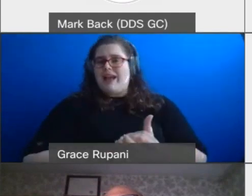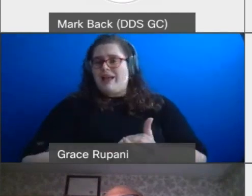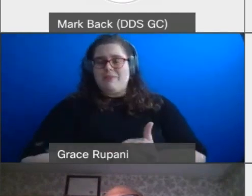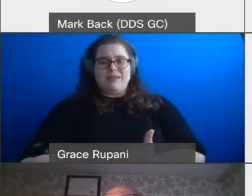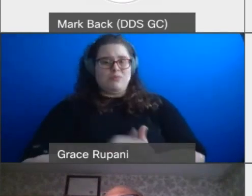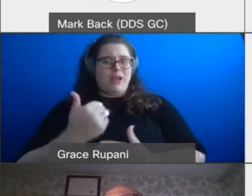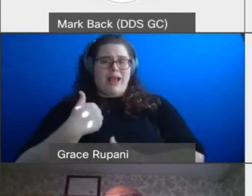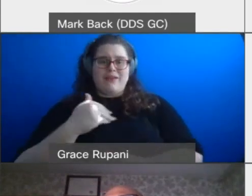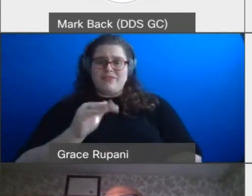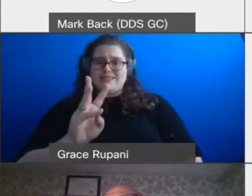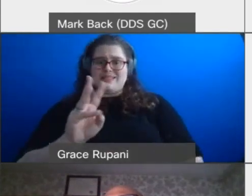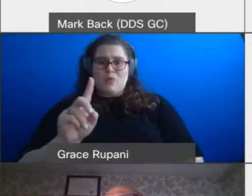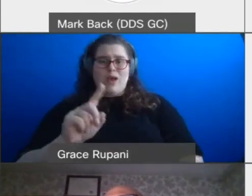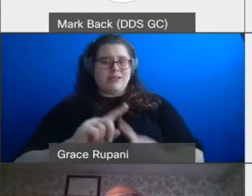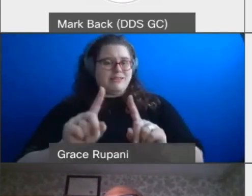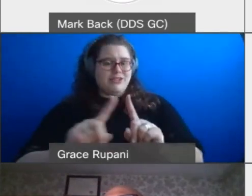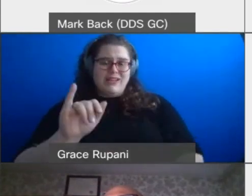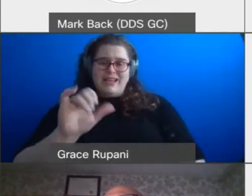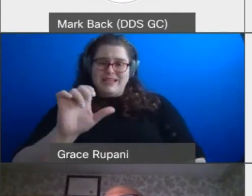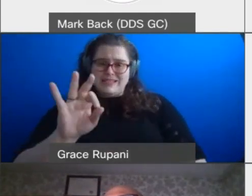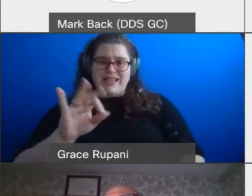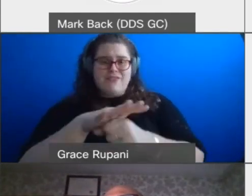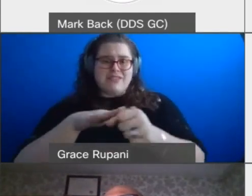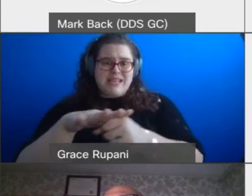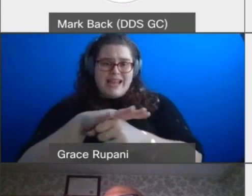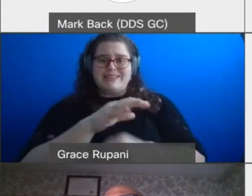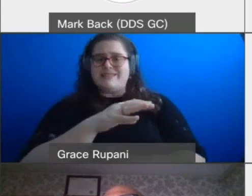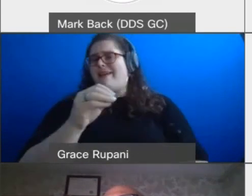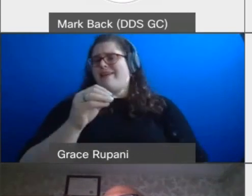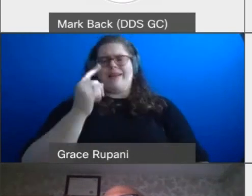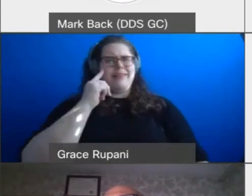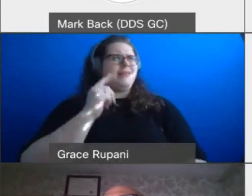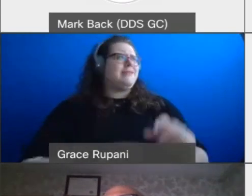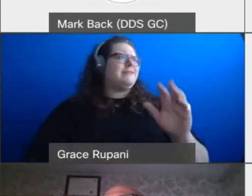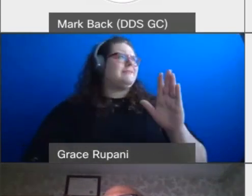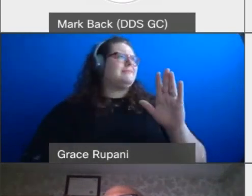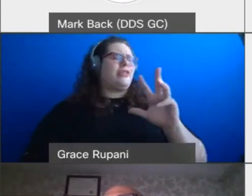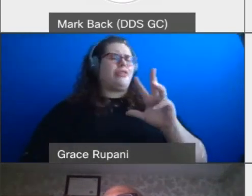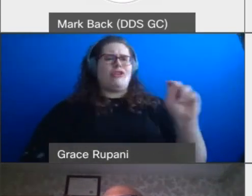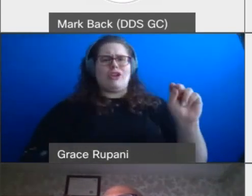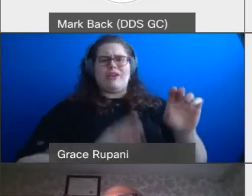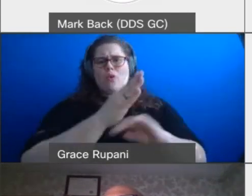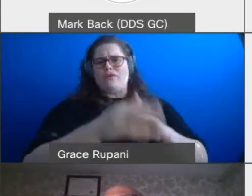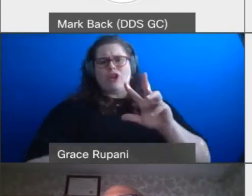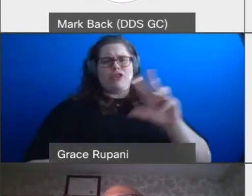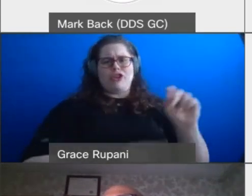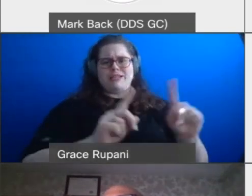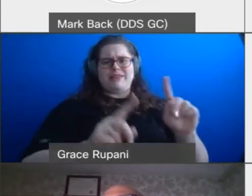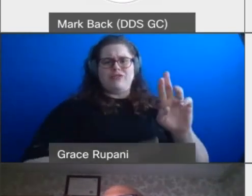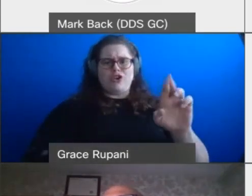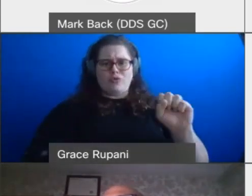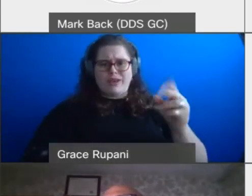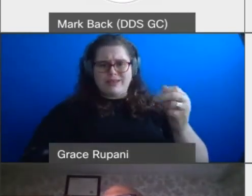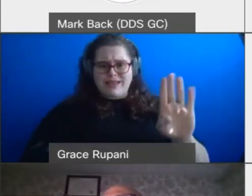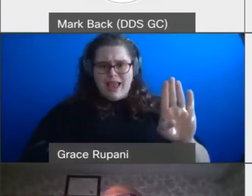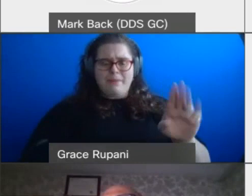61 ICF settings, and I think it was like 30 some residential habilitation settings, to go to each of